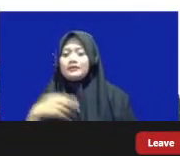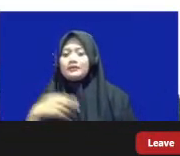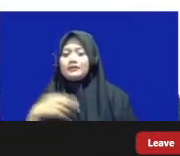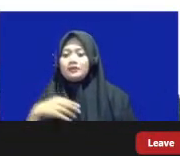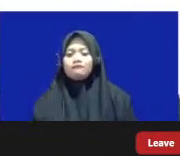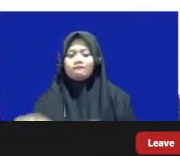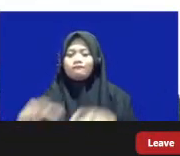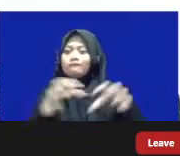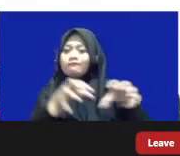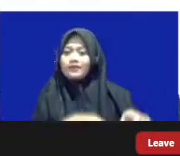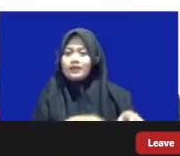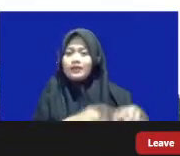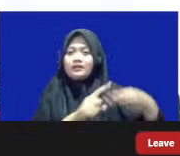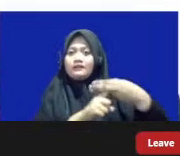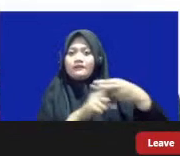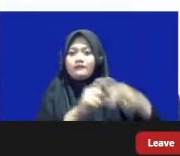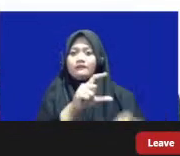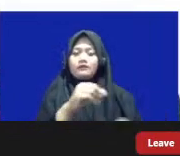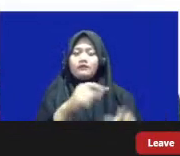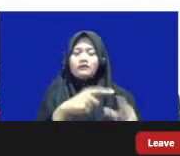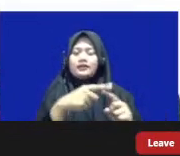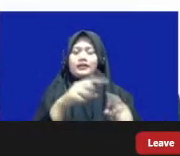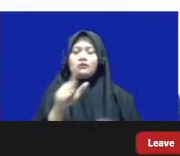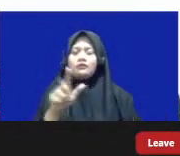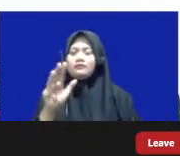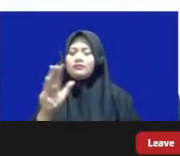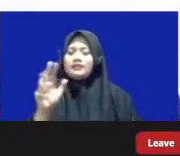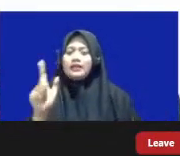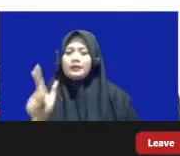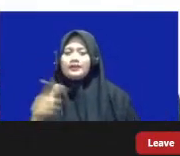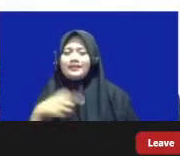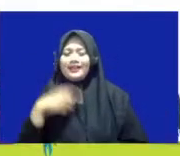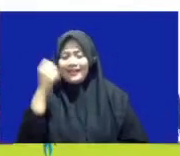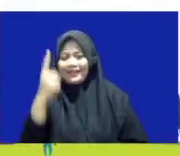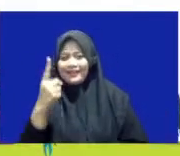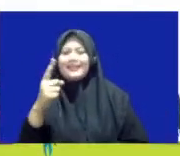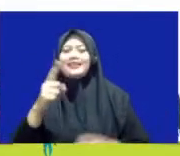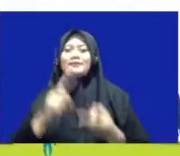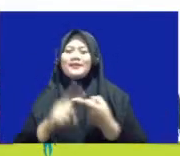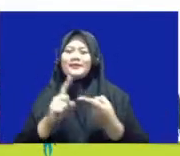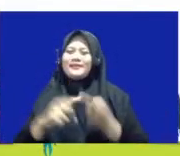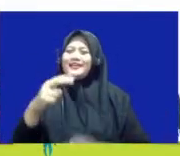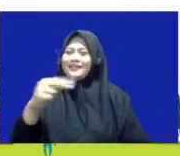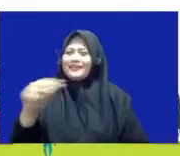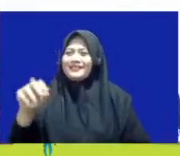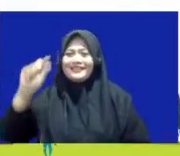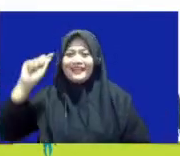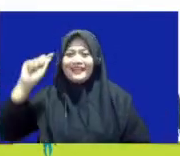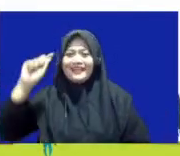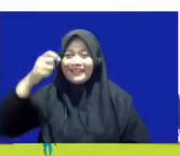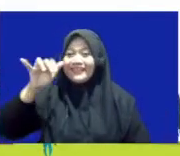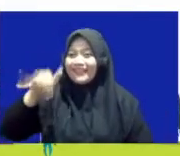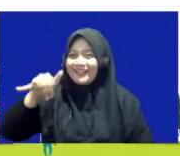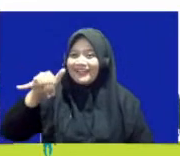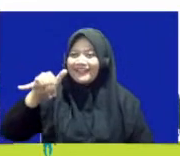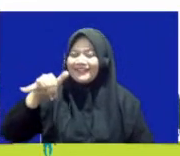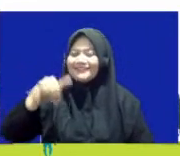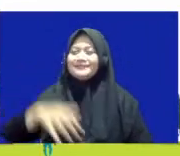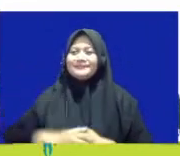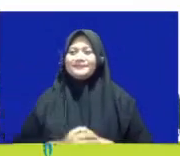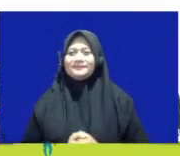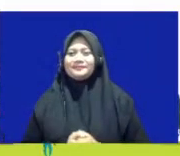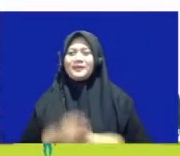my Indonesian colleagues will remember 1992, Flores then was hit by a major